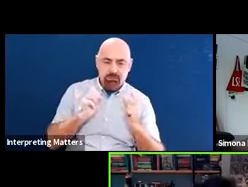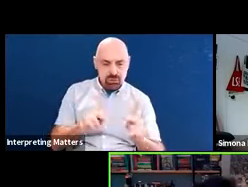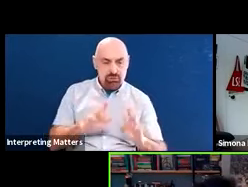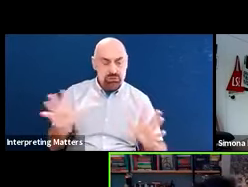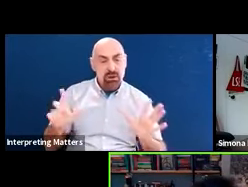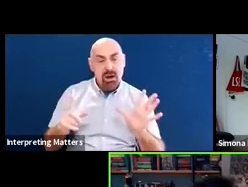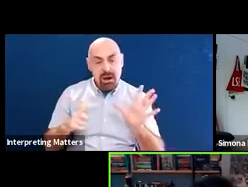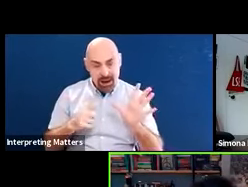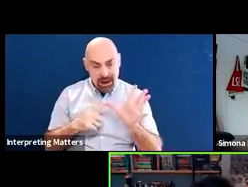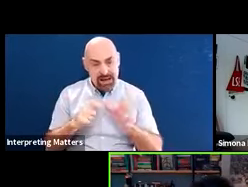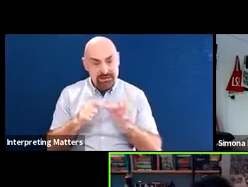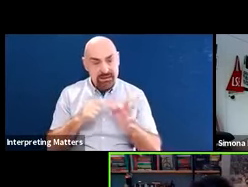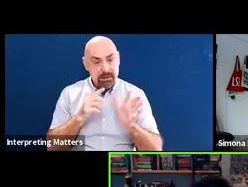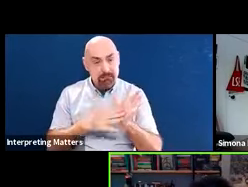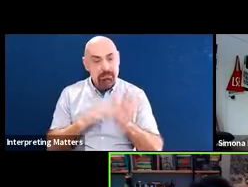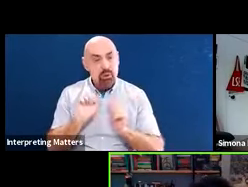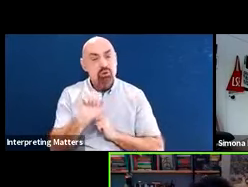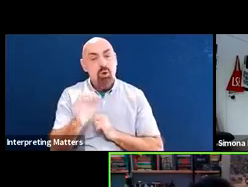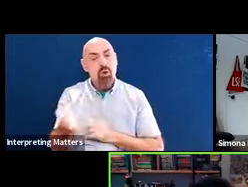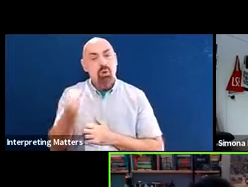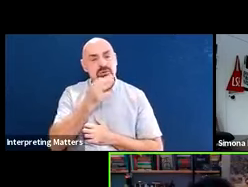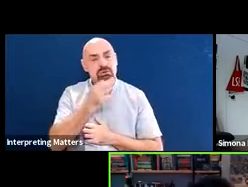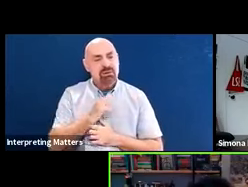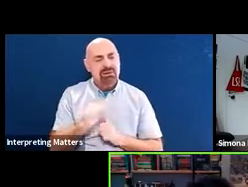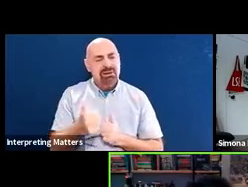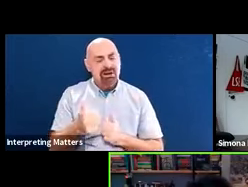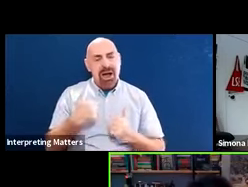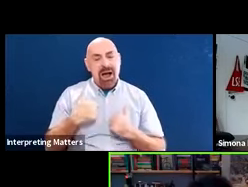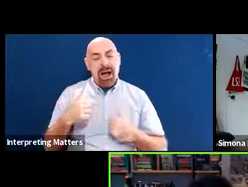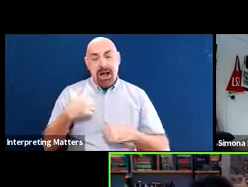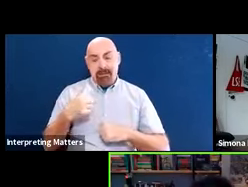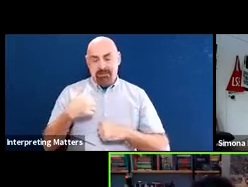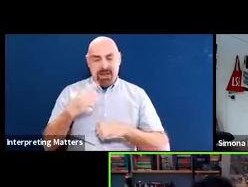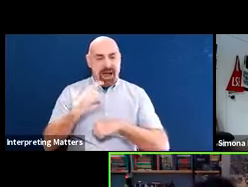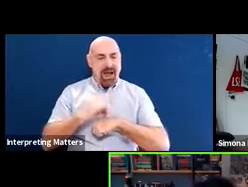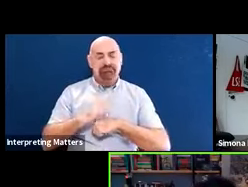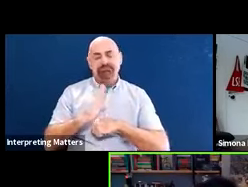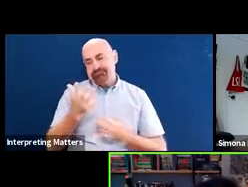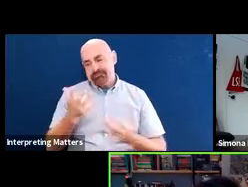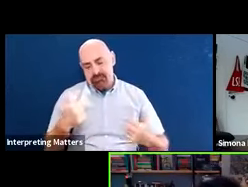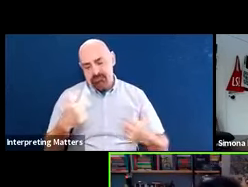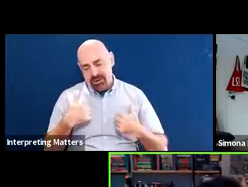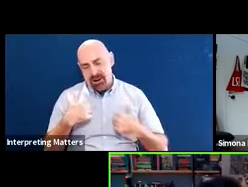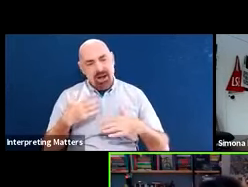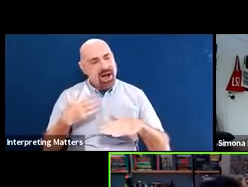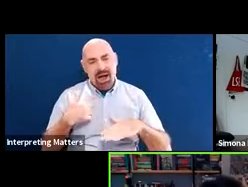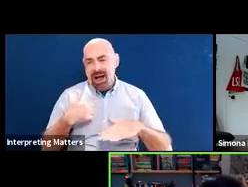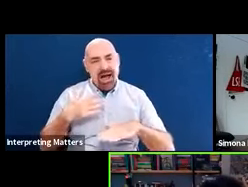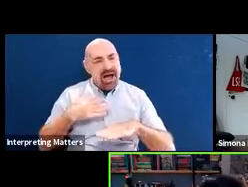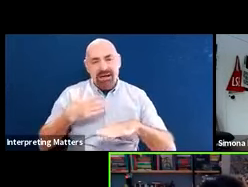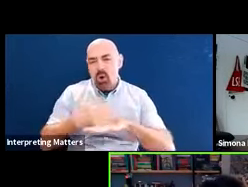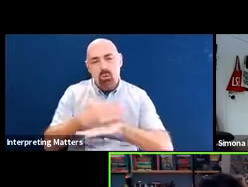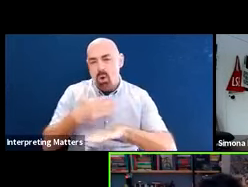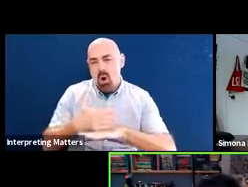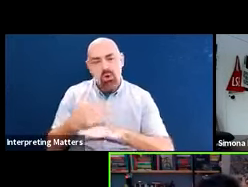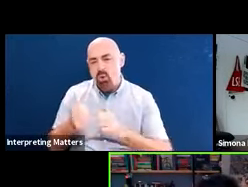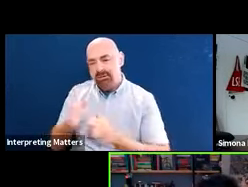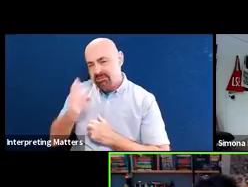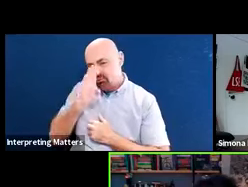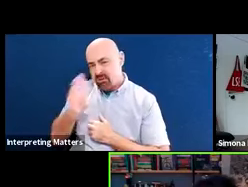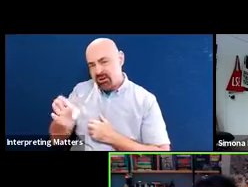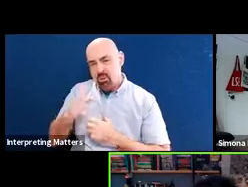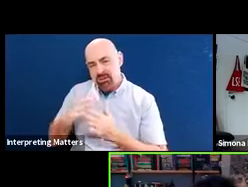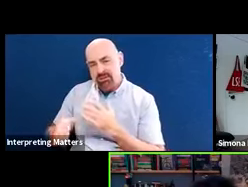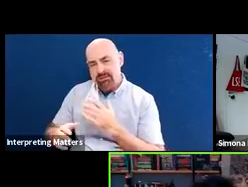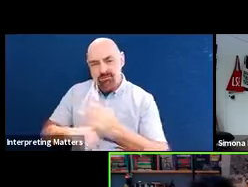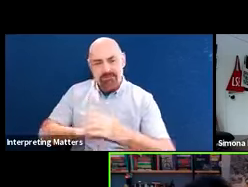your question is also a really good question. I'm afraid in my professional capacity, because we don't really work directly with developed country clients. All of our